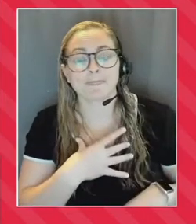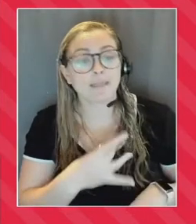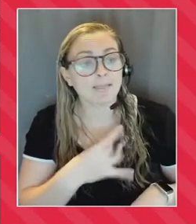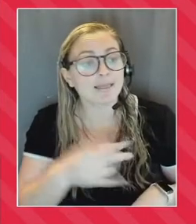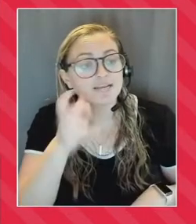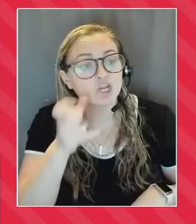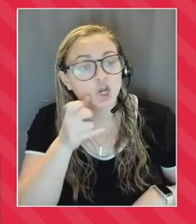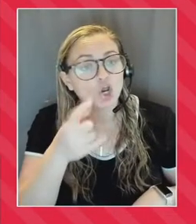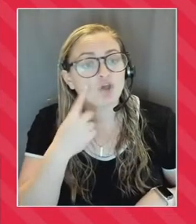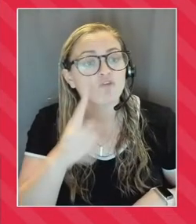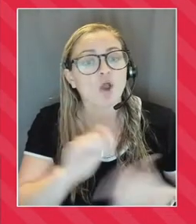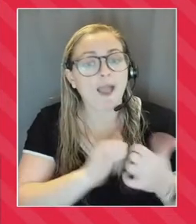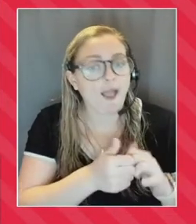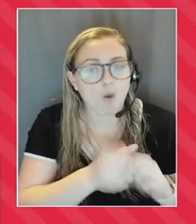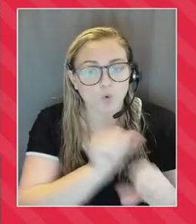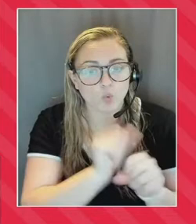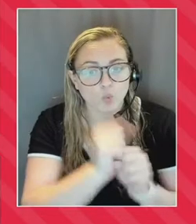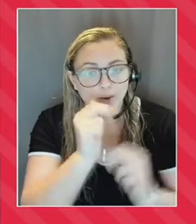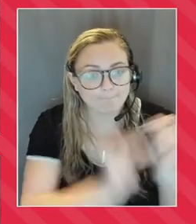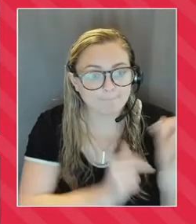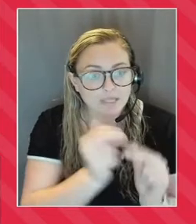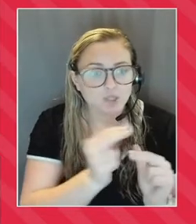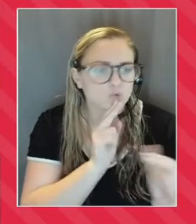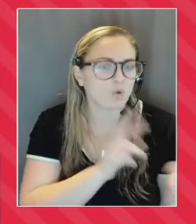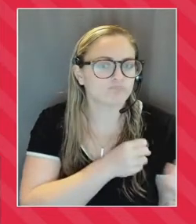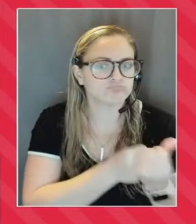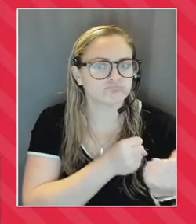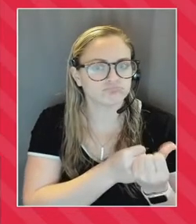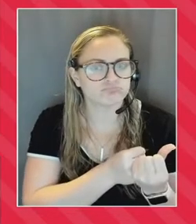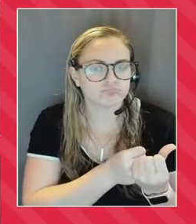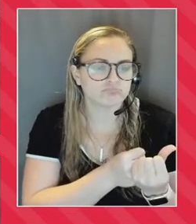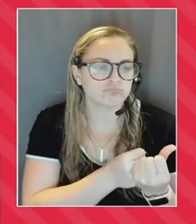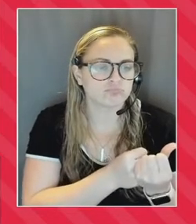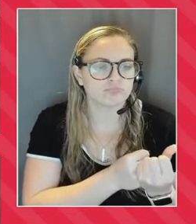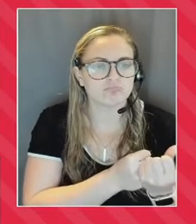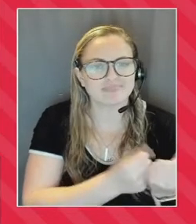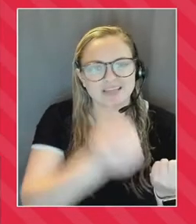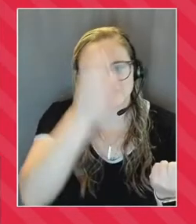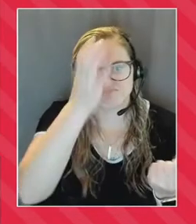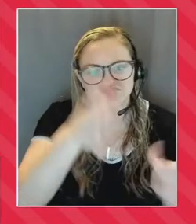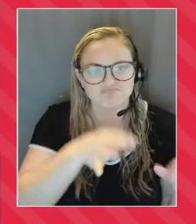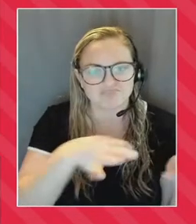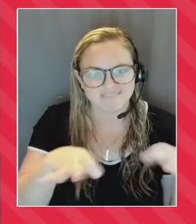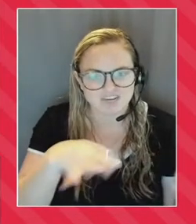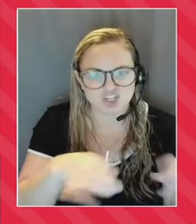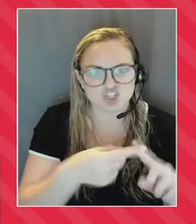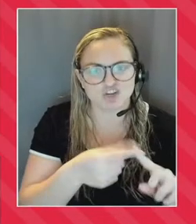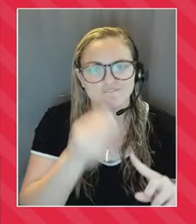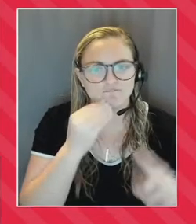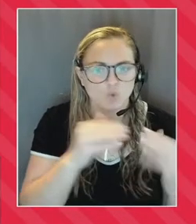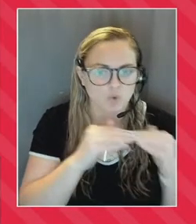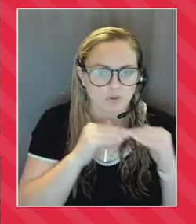your work builds on or complements this definition of food equity. So let's